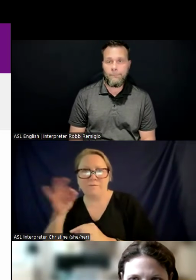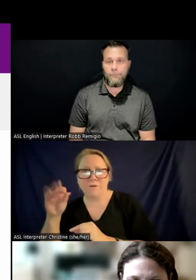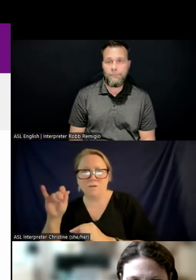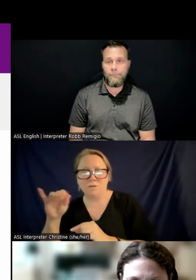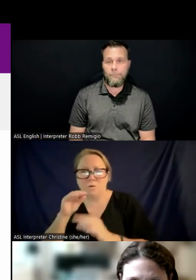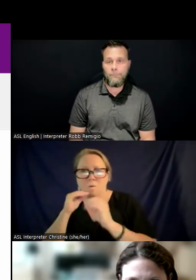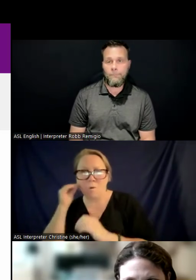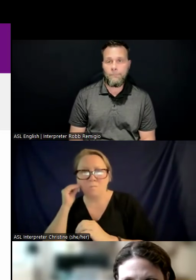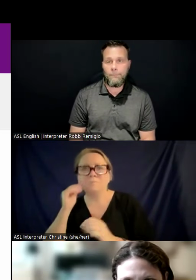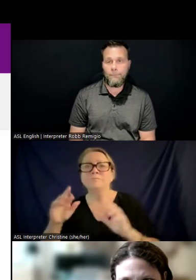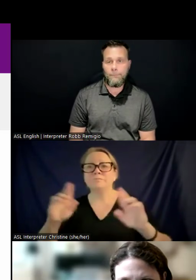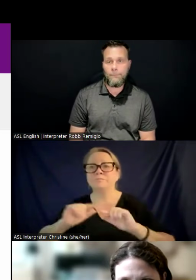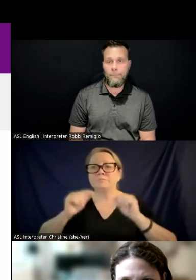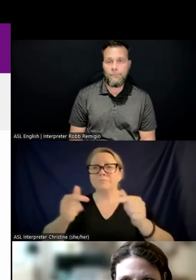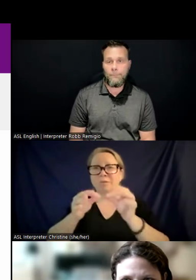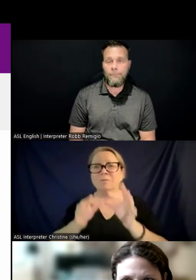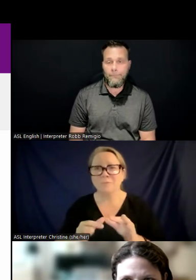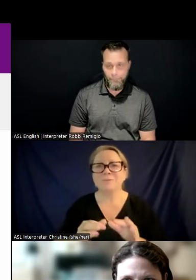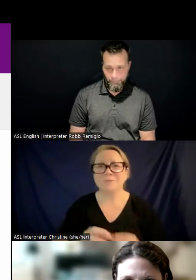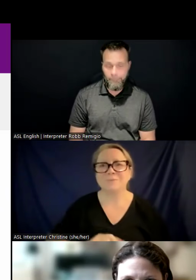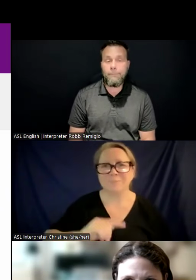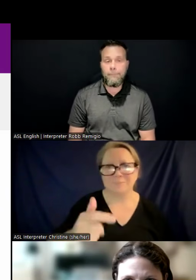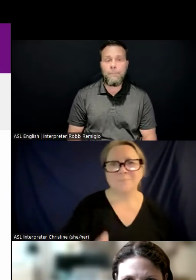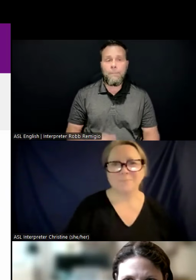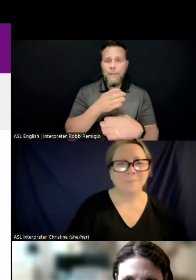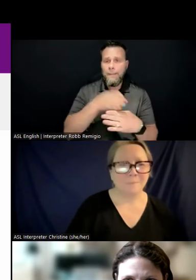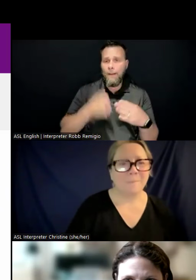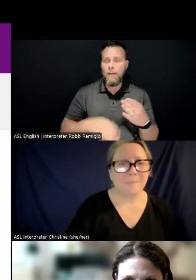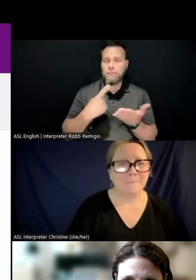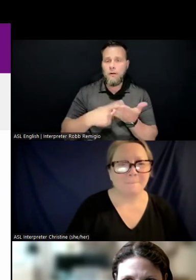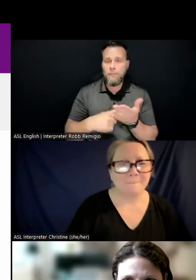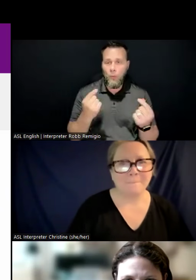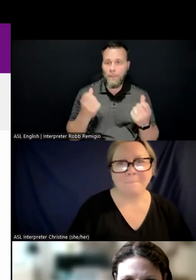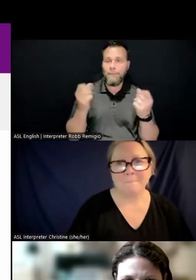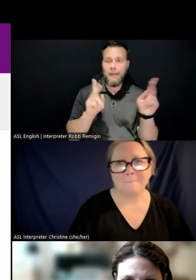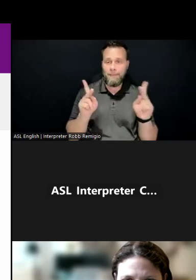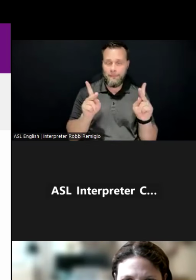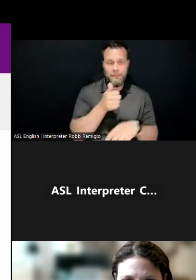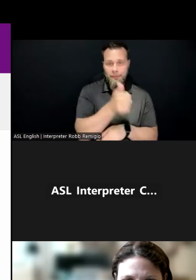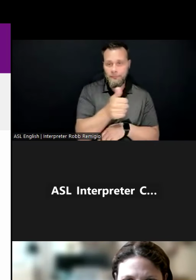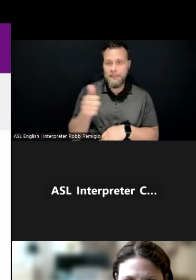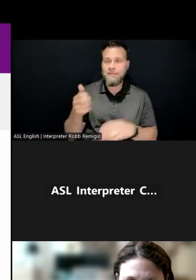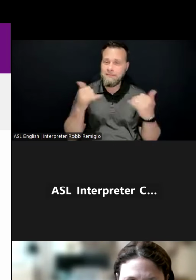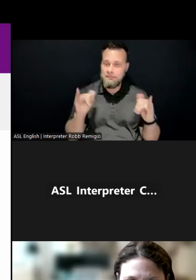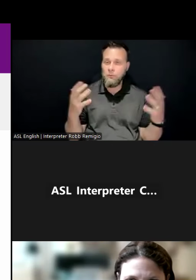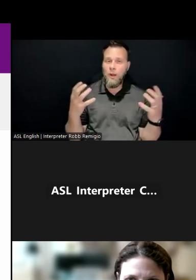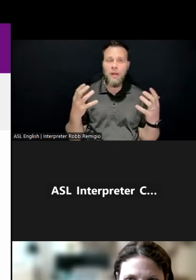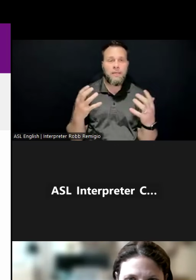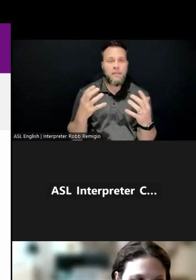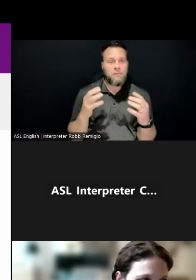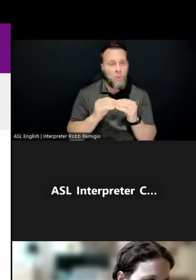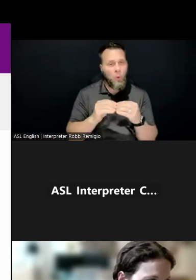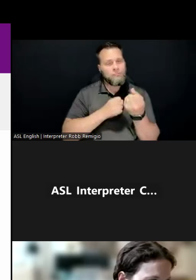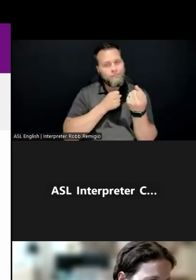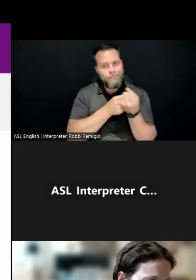the implications that we'll touch on more at the end is that many participants also still had a desire for more supports and services related